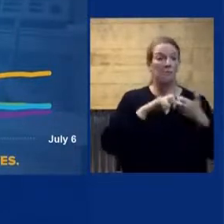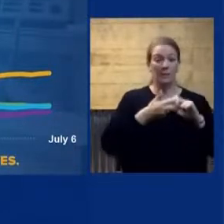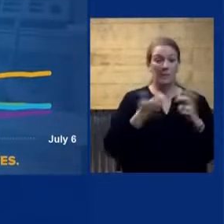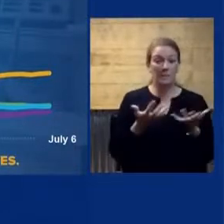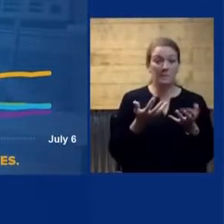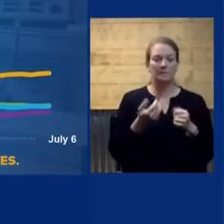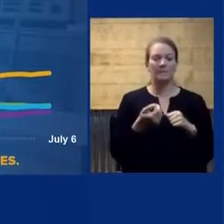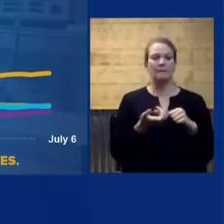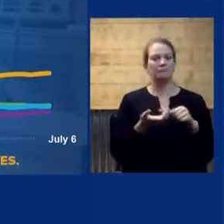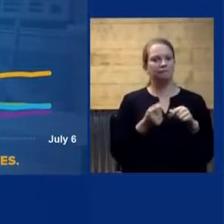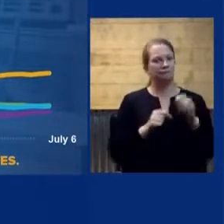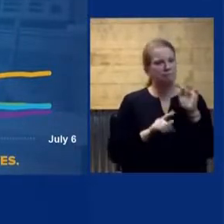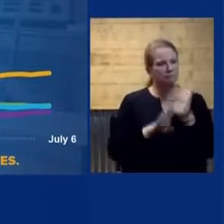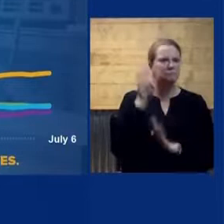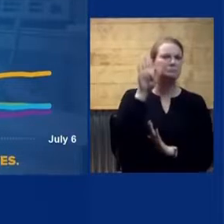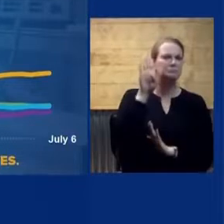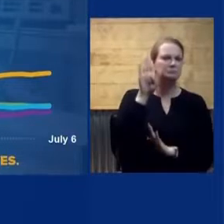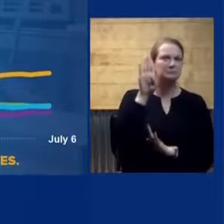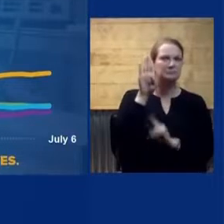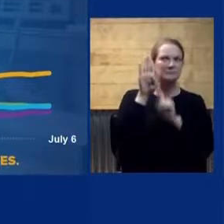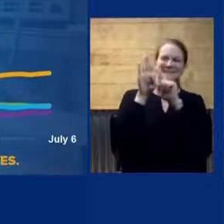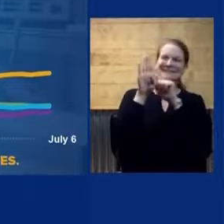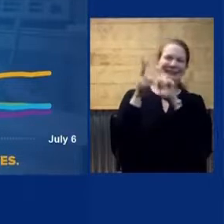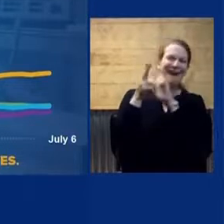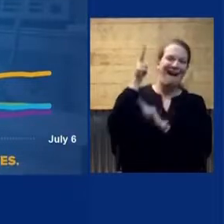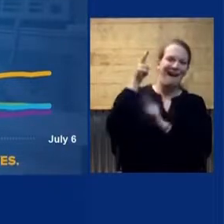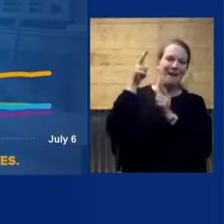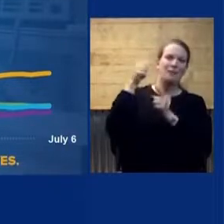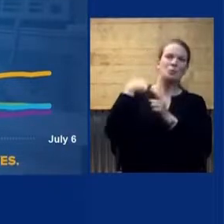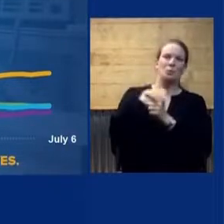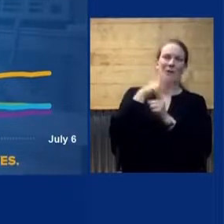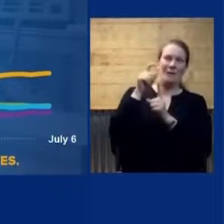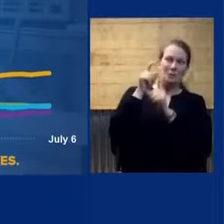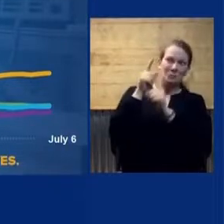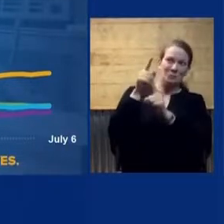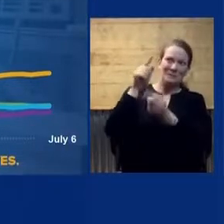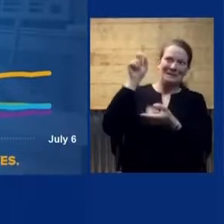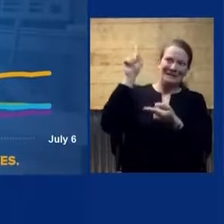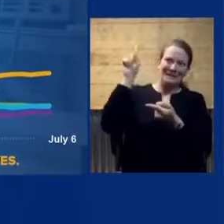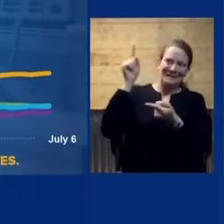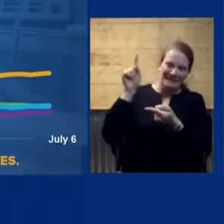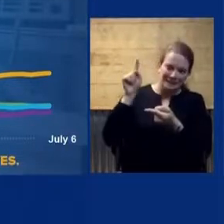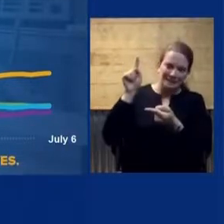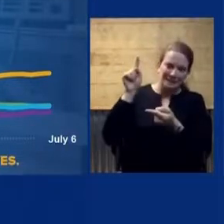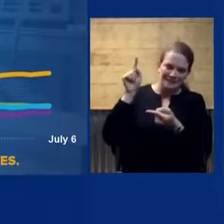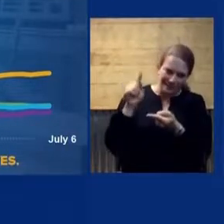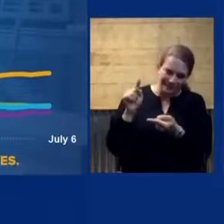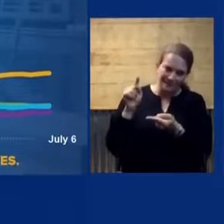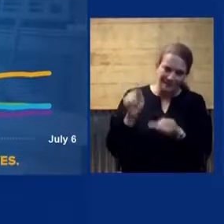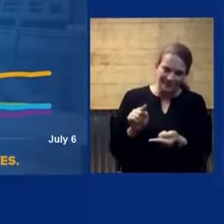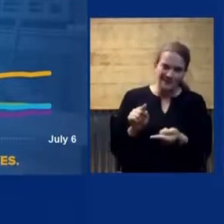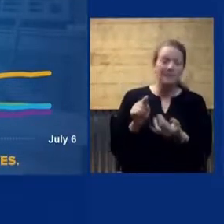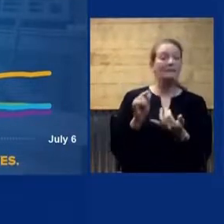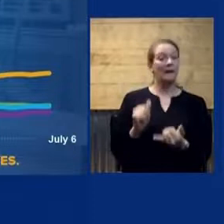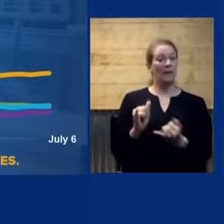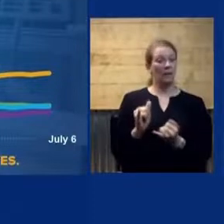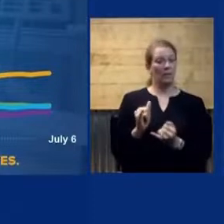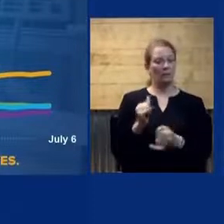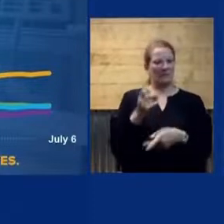the infection rate, which we did. And then we had to keep it down, which we are